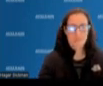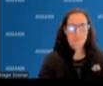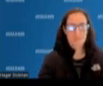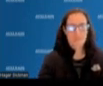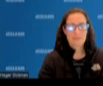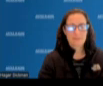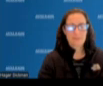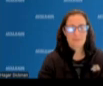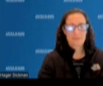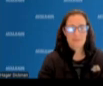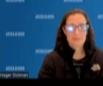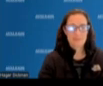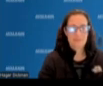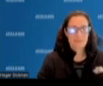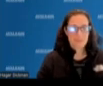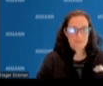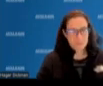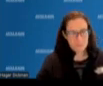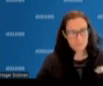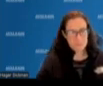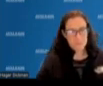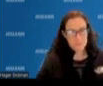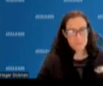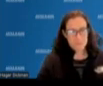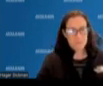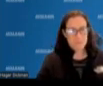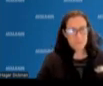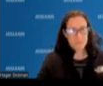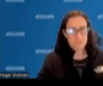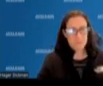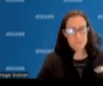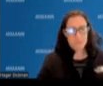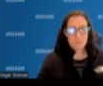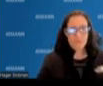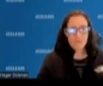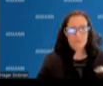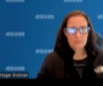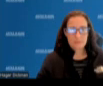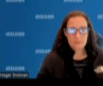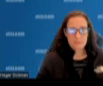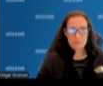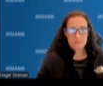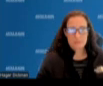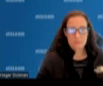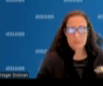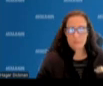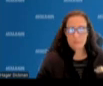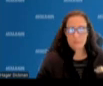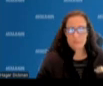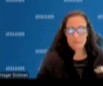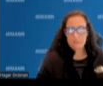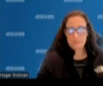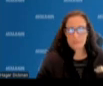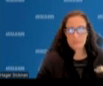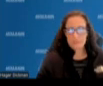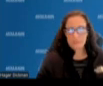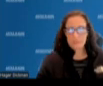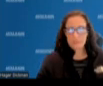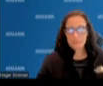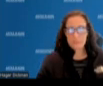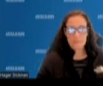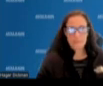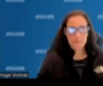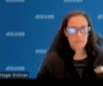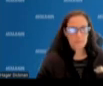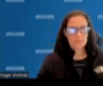to engage and share. And please feel free to reach out if you think of anything else, if there's anything else we can do to be